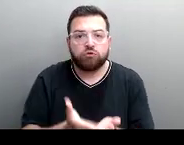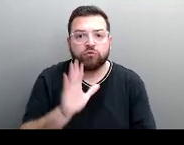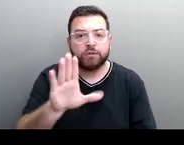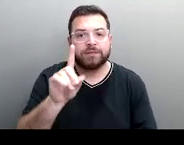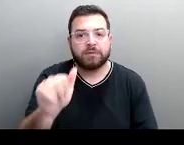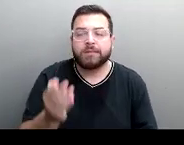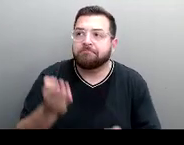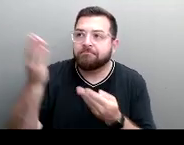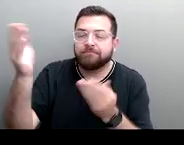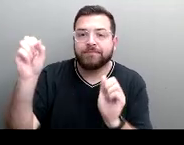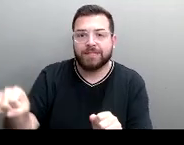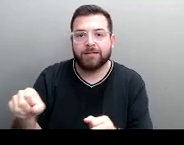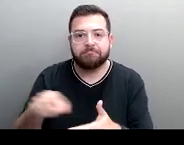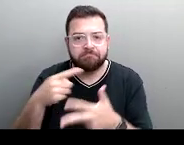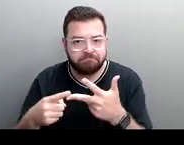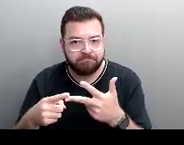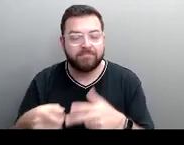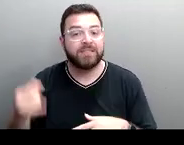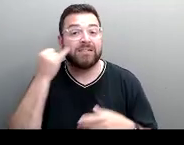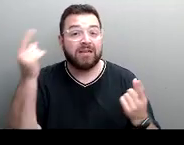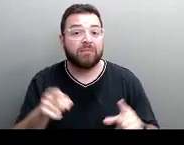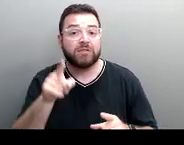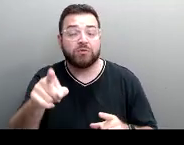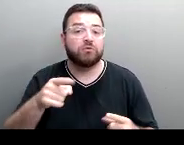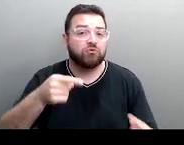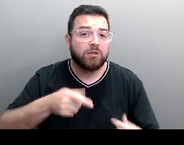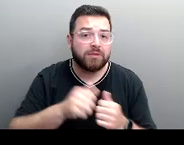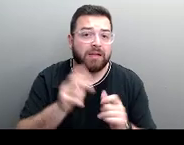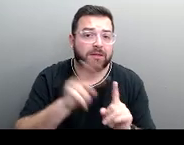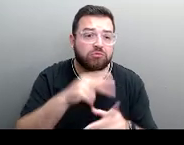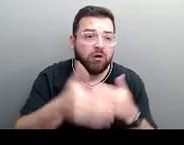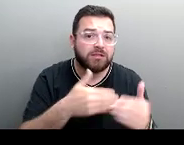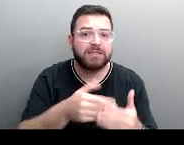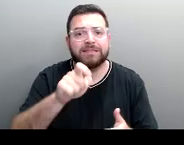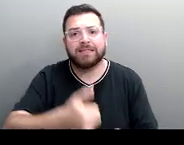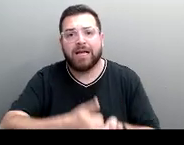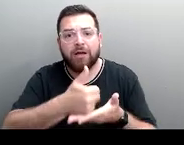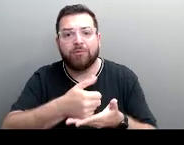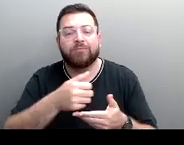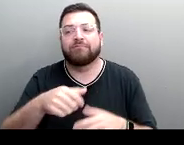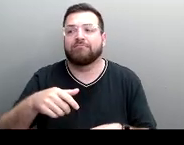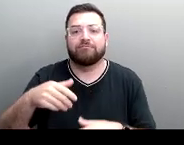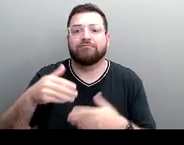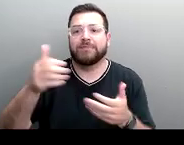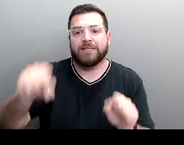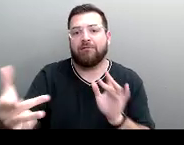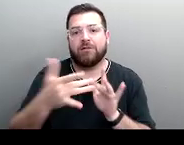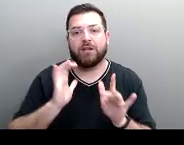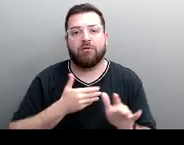If you have any questions about the application process, as well as the documents needed, you can contact our office at